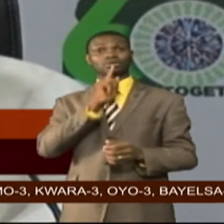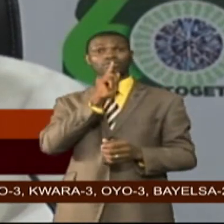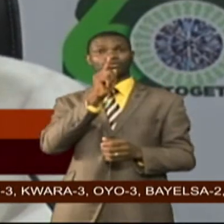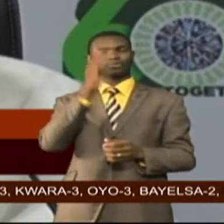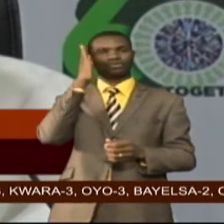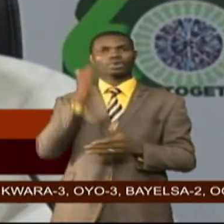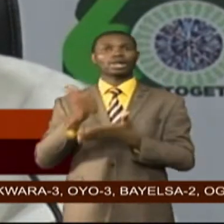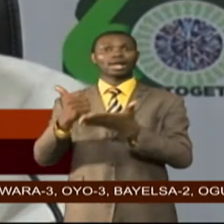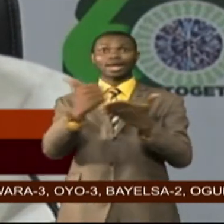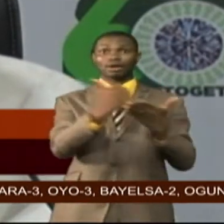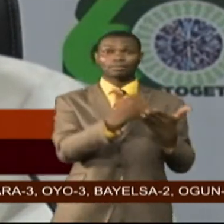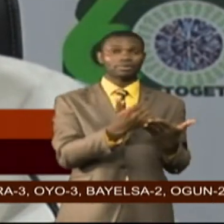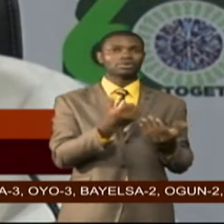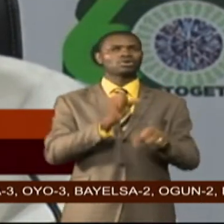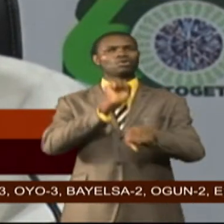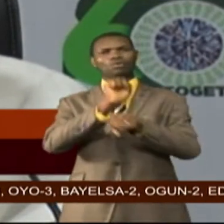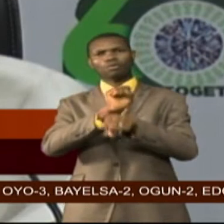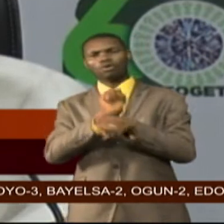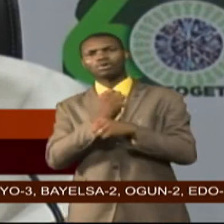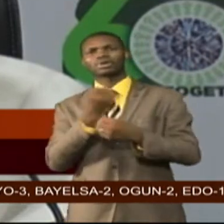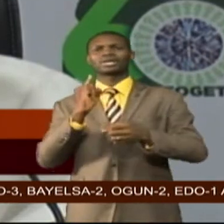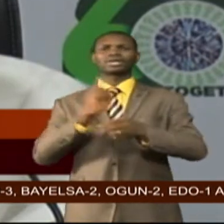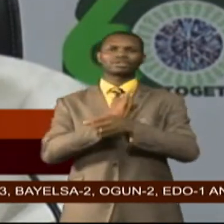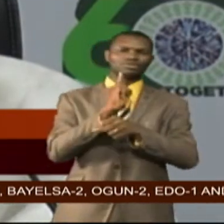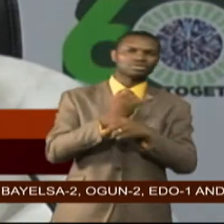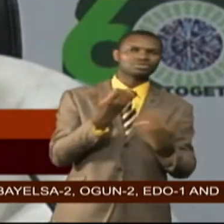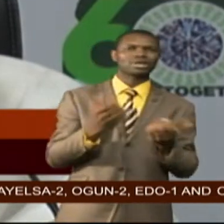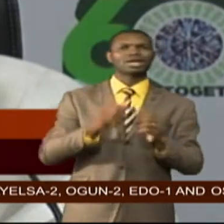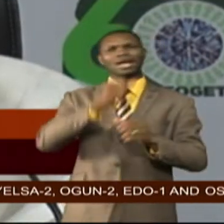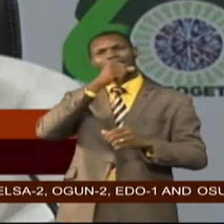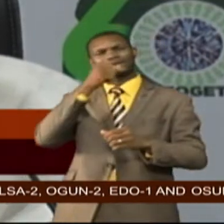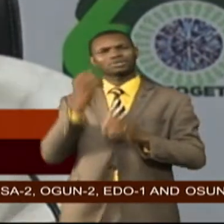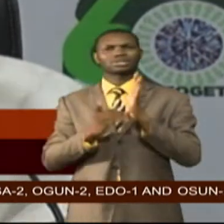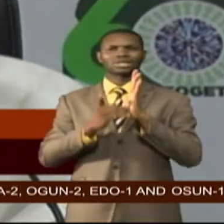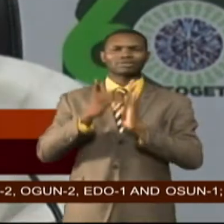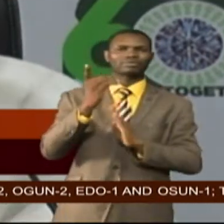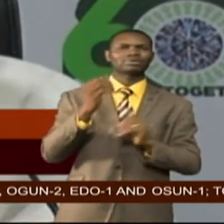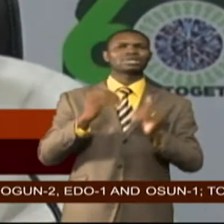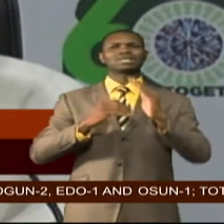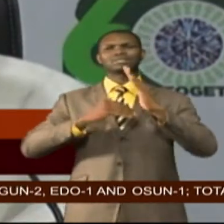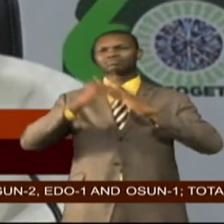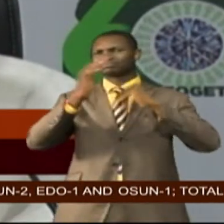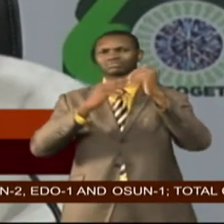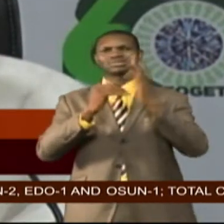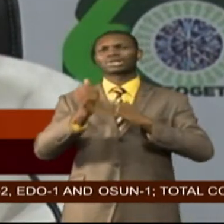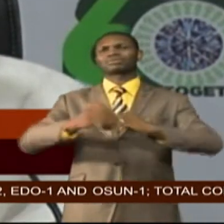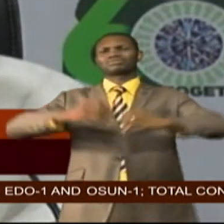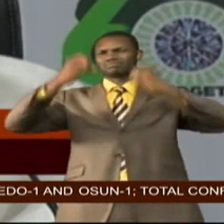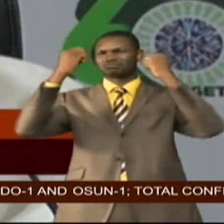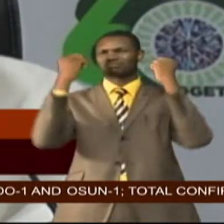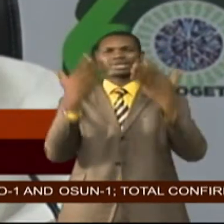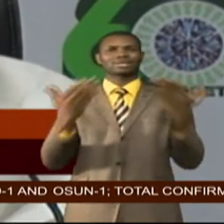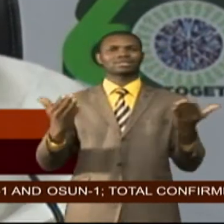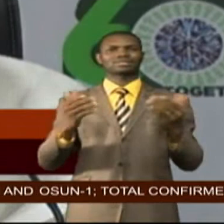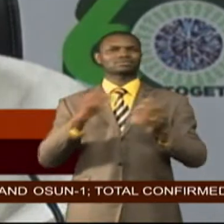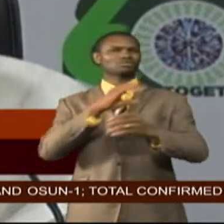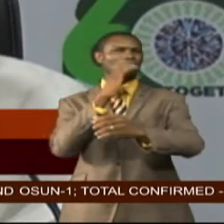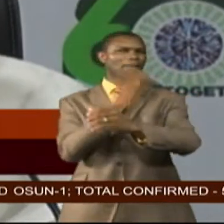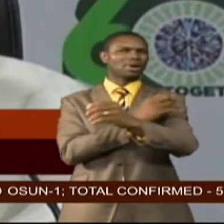for industrial and technological development by building massive infrastructures in the areas of